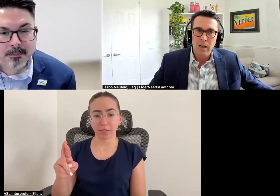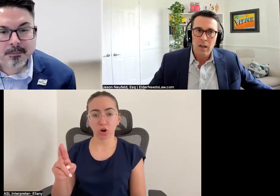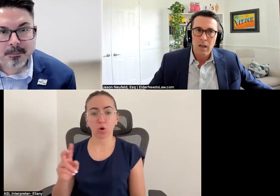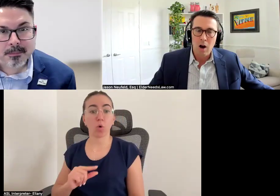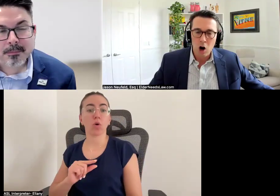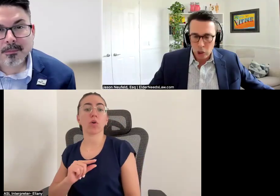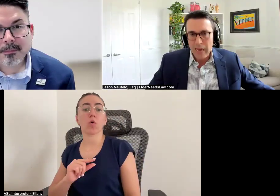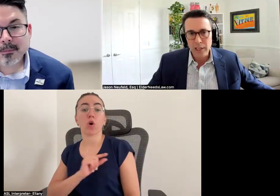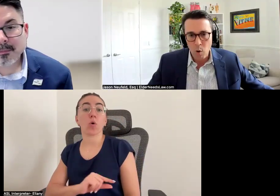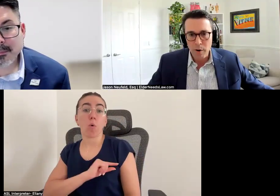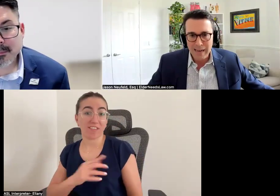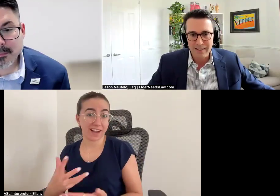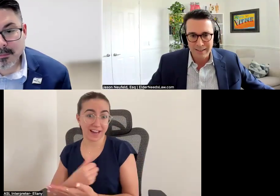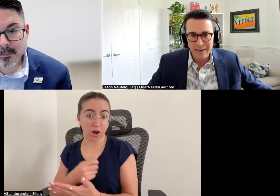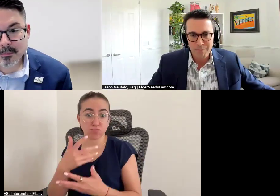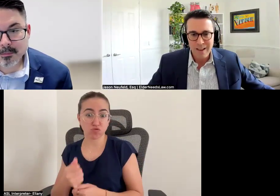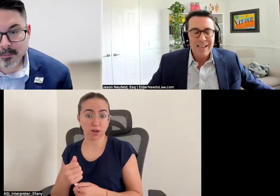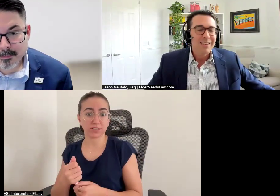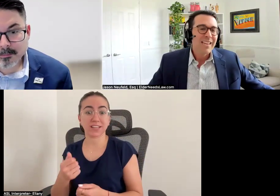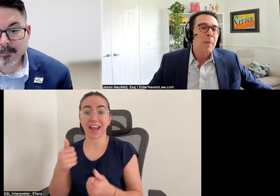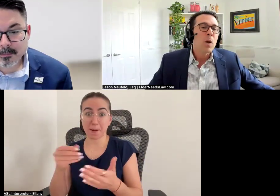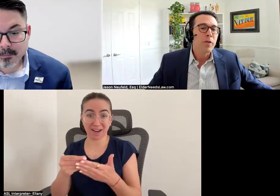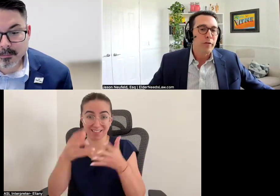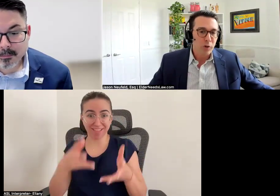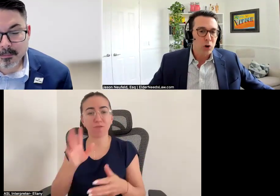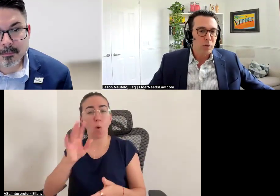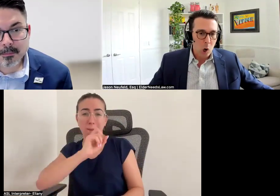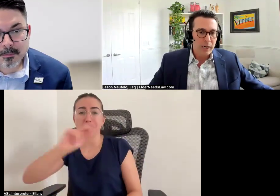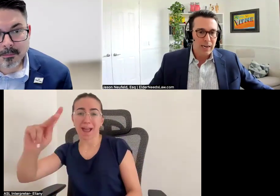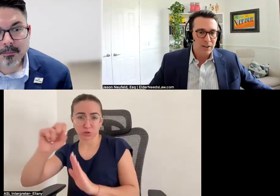remaining are likely going back to the state. Same thing with a